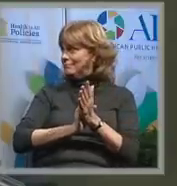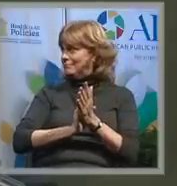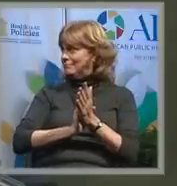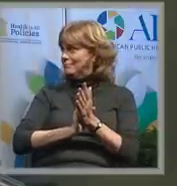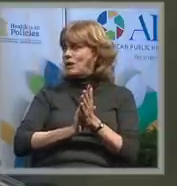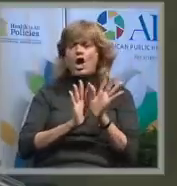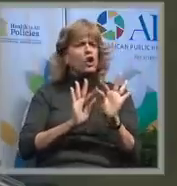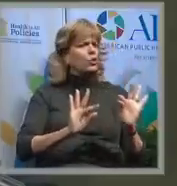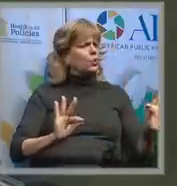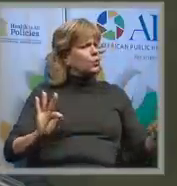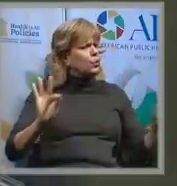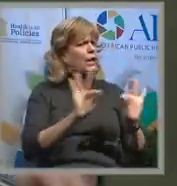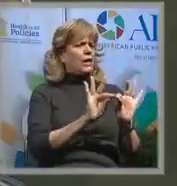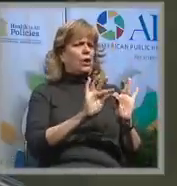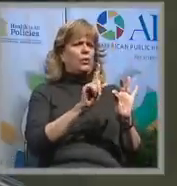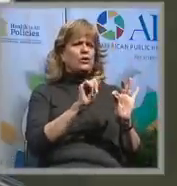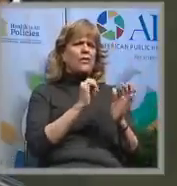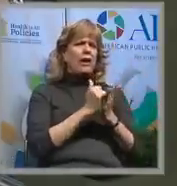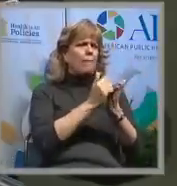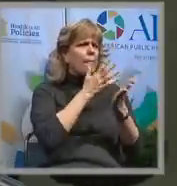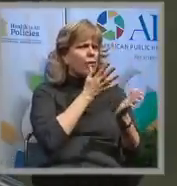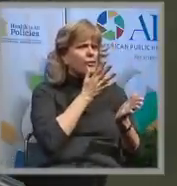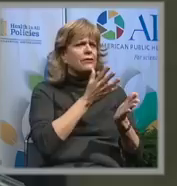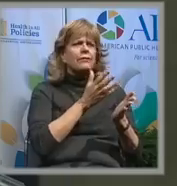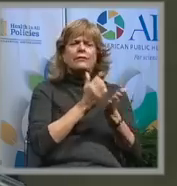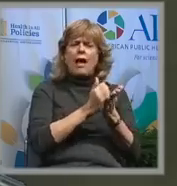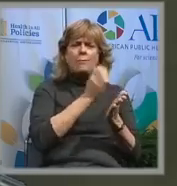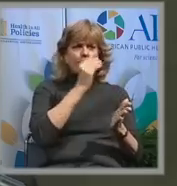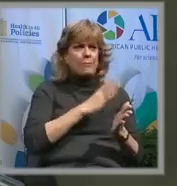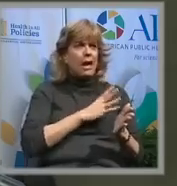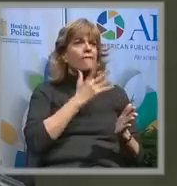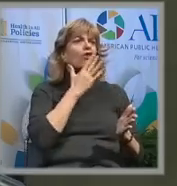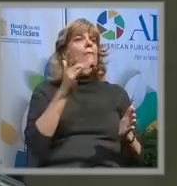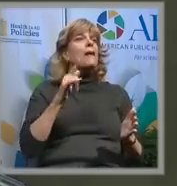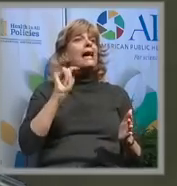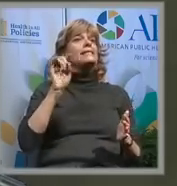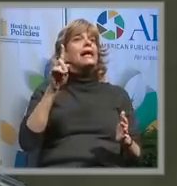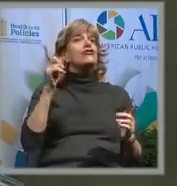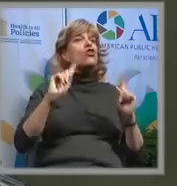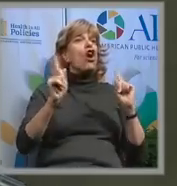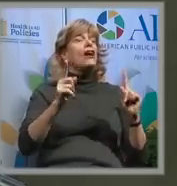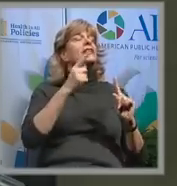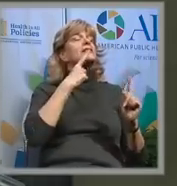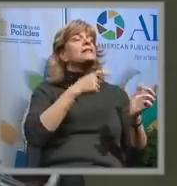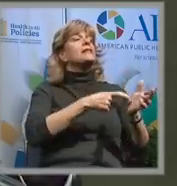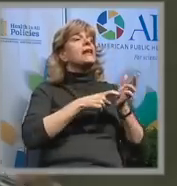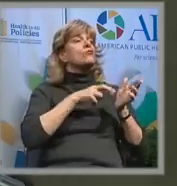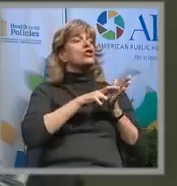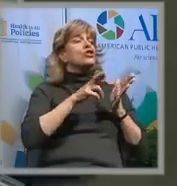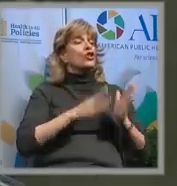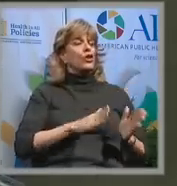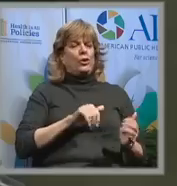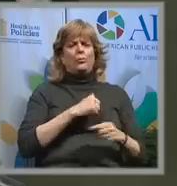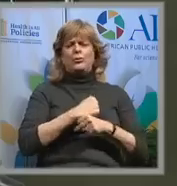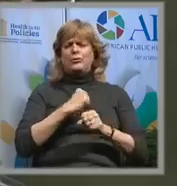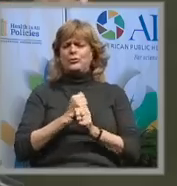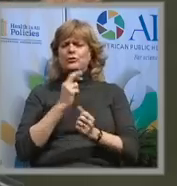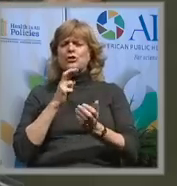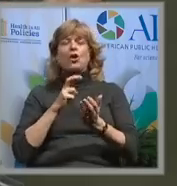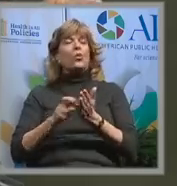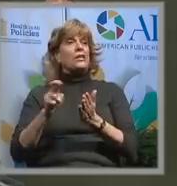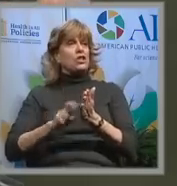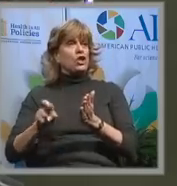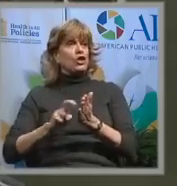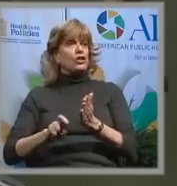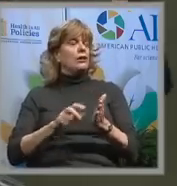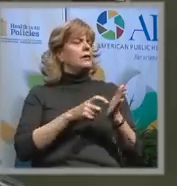Critical that we do that. And this is what my TED Talk says. It says it takes researchers to produce researchers. I would say it takes people